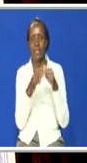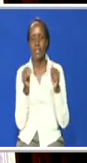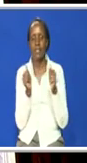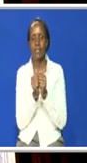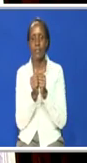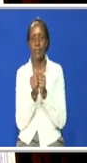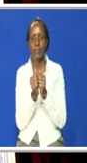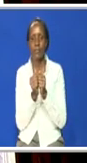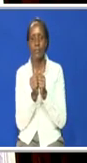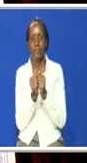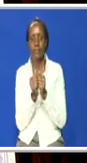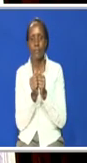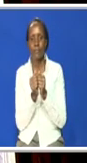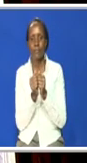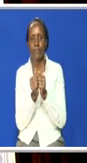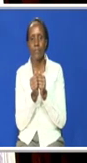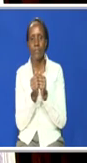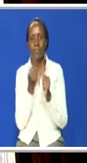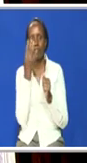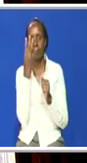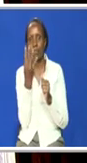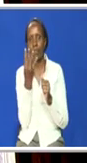1, 2, 3, 4, 5, 6, 7, 8, 9, 10. So